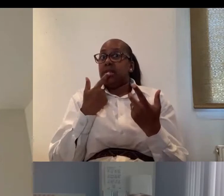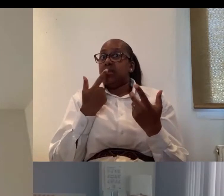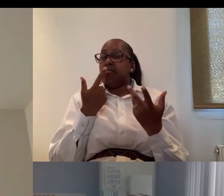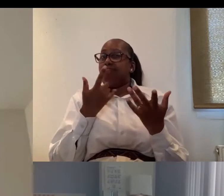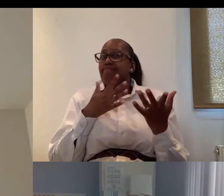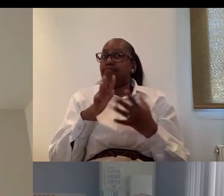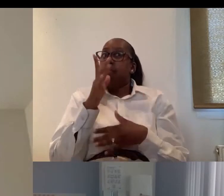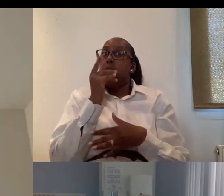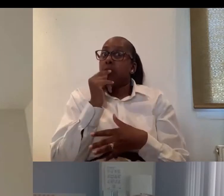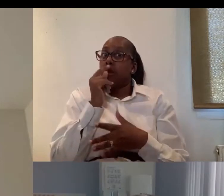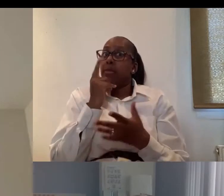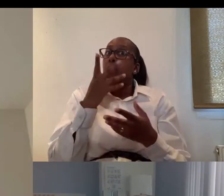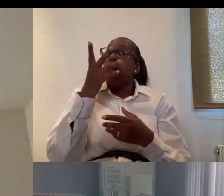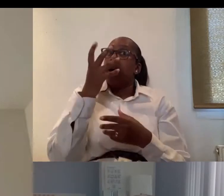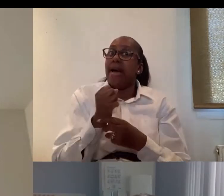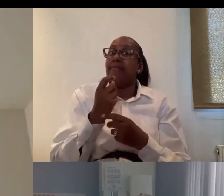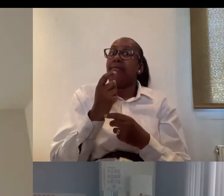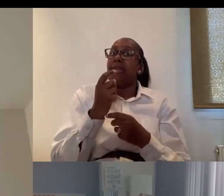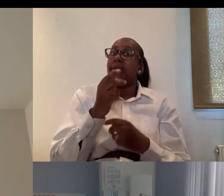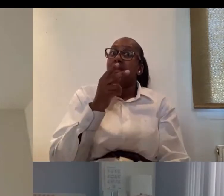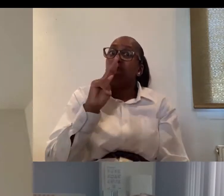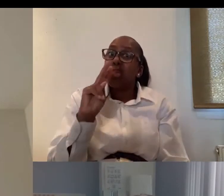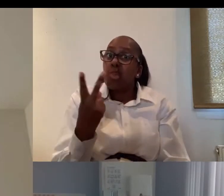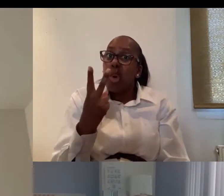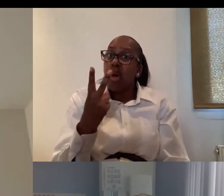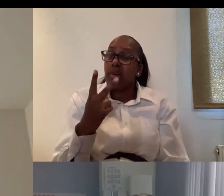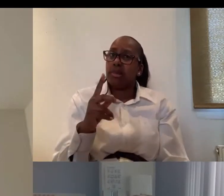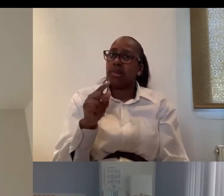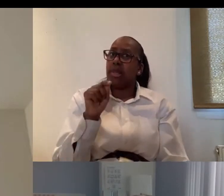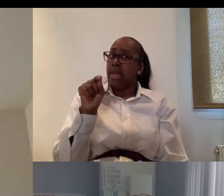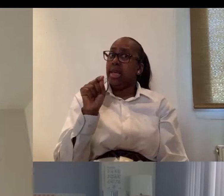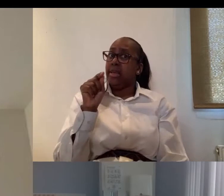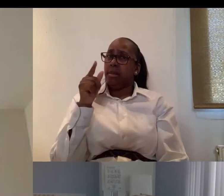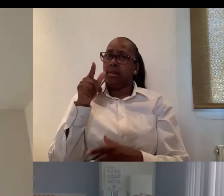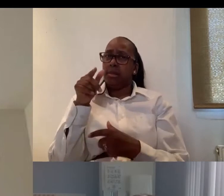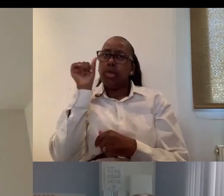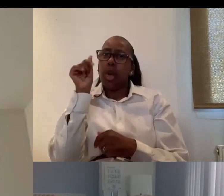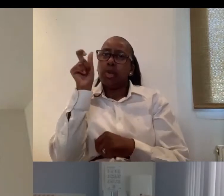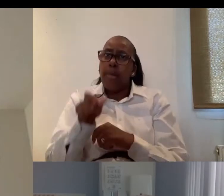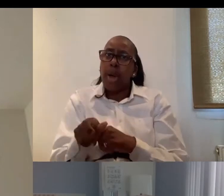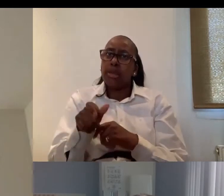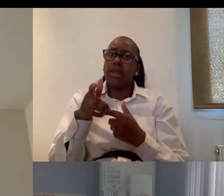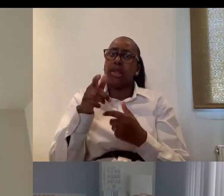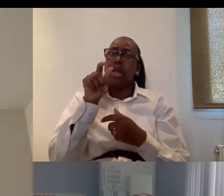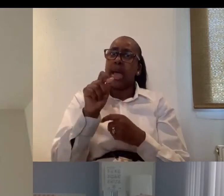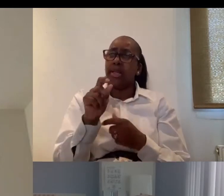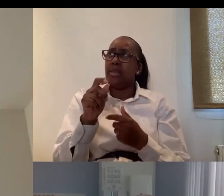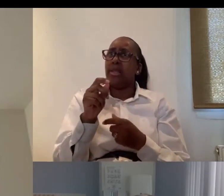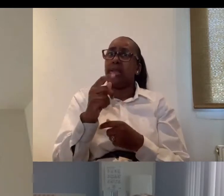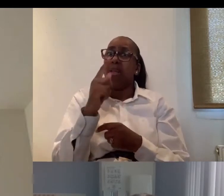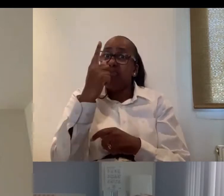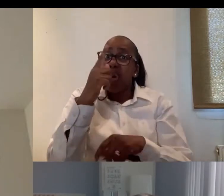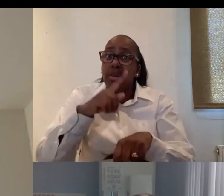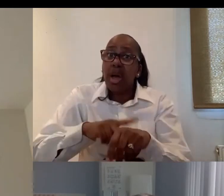that some people have unfortunately suffered with COVID twice. I know somebody who has caught COVID again, even though they've had it the first